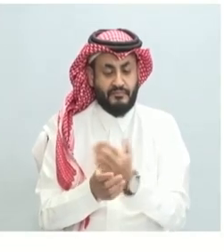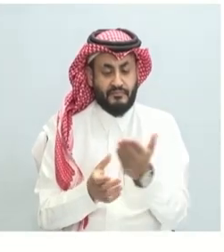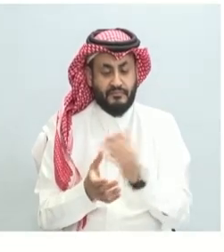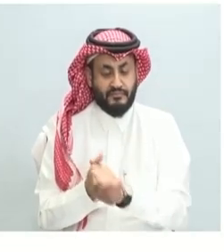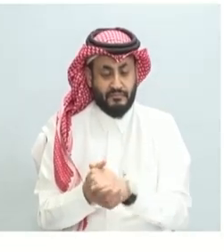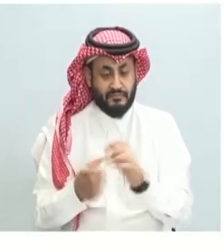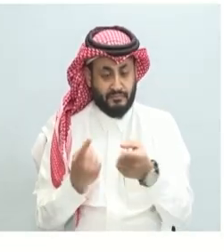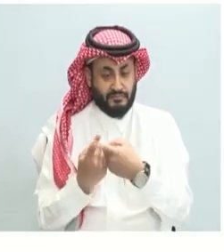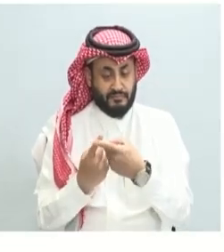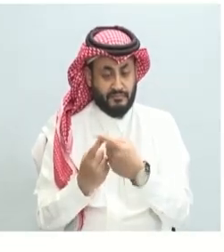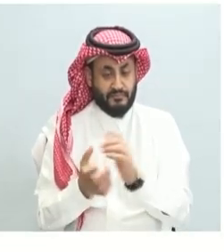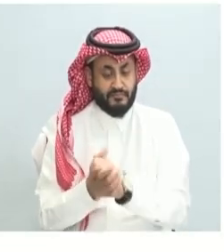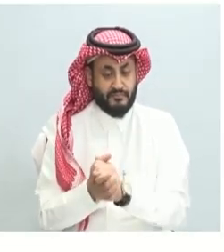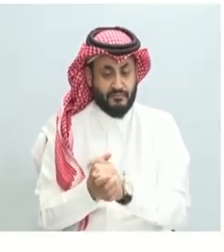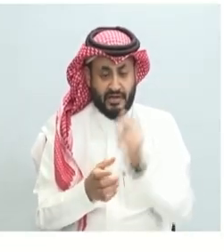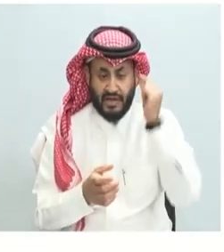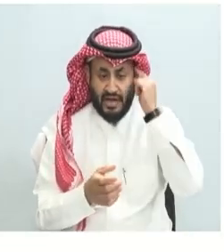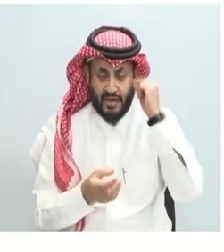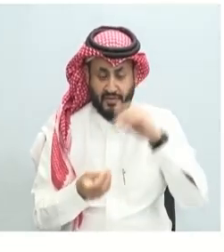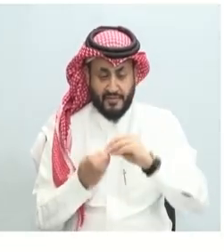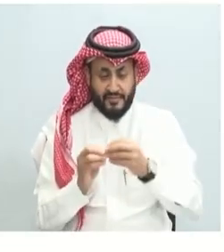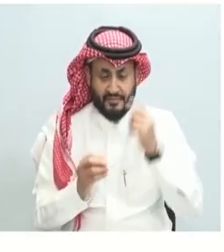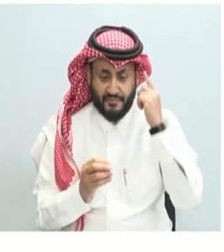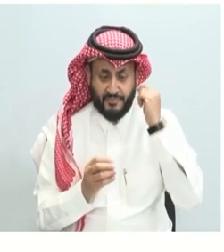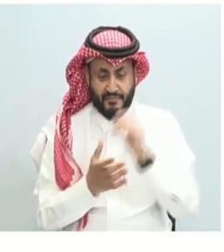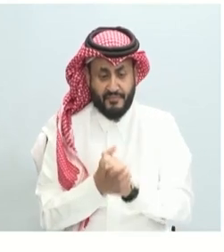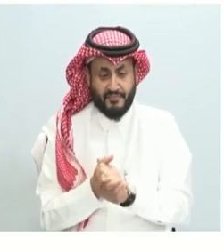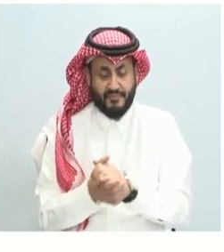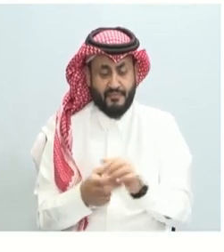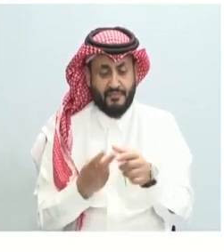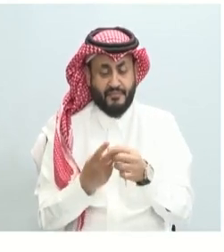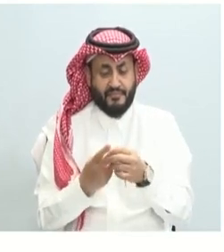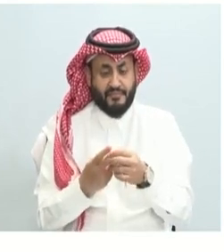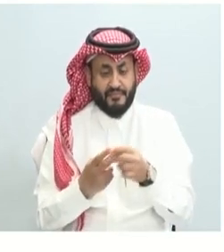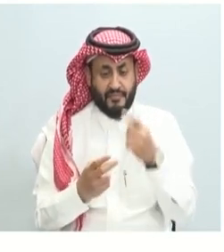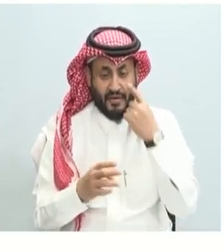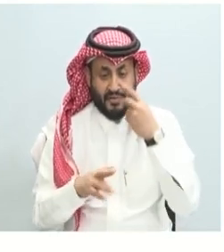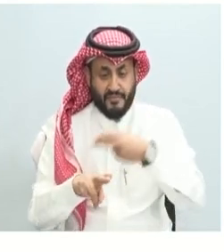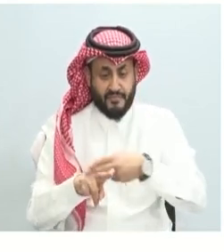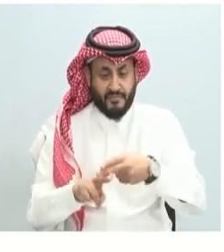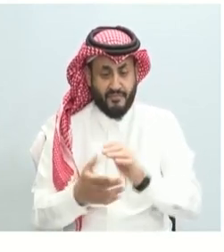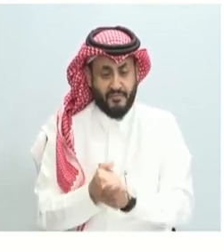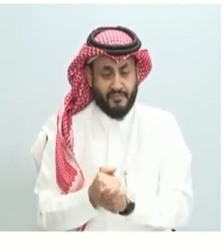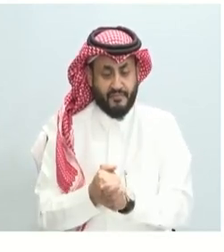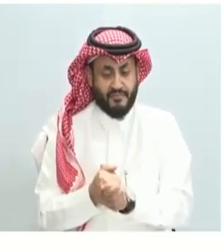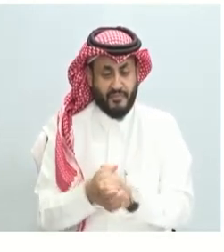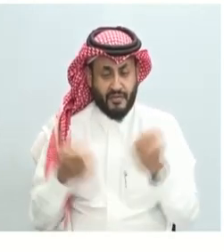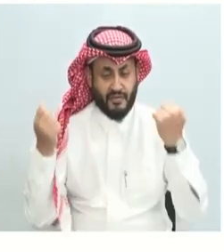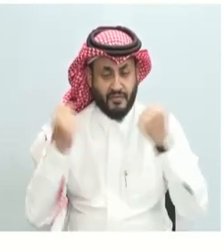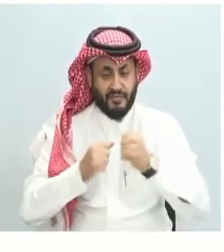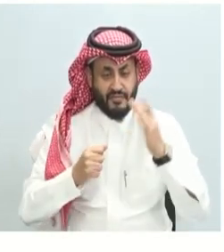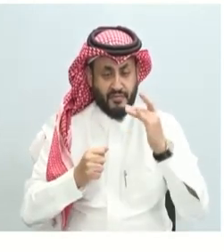the person we're looking for has a black hair, brown eyes, green